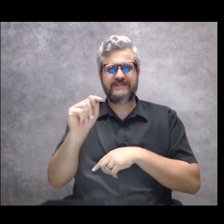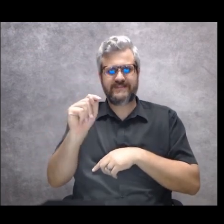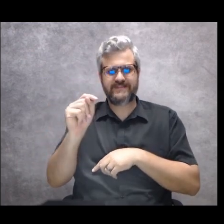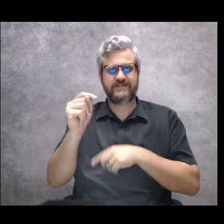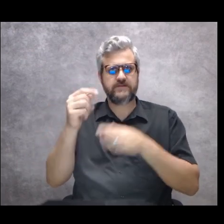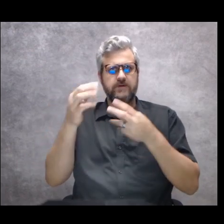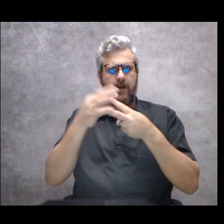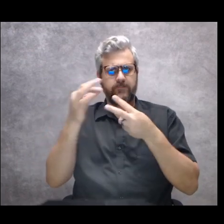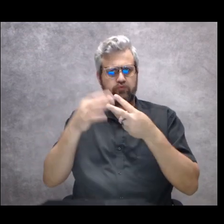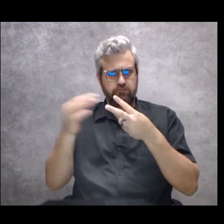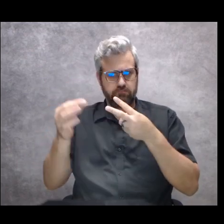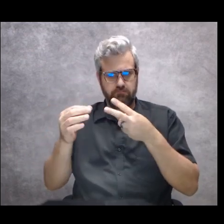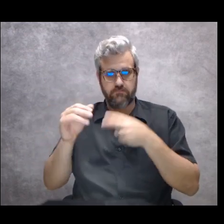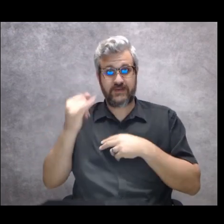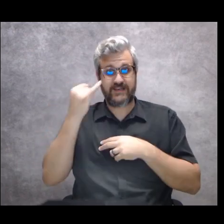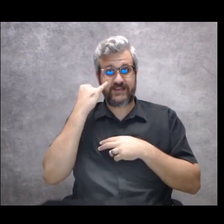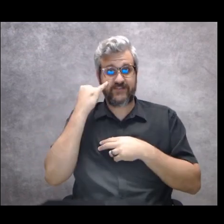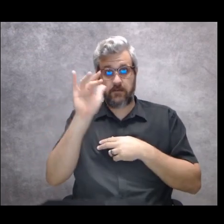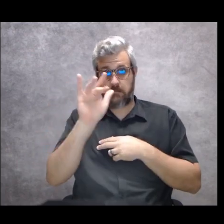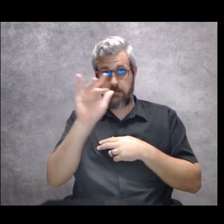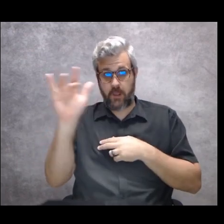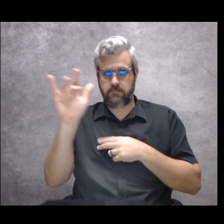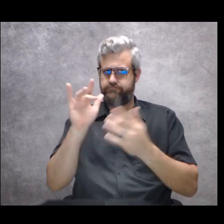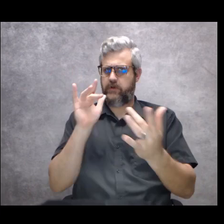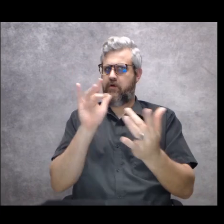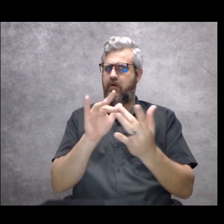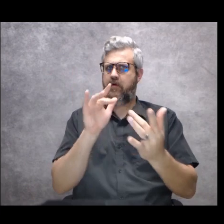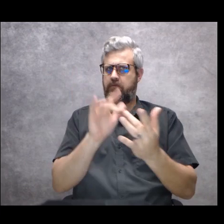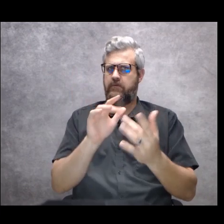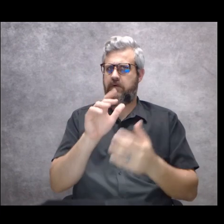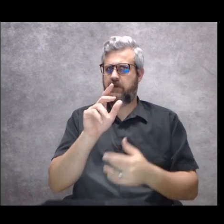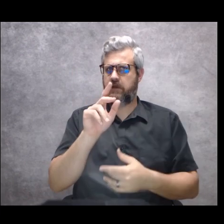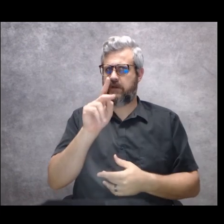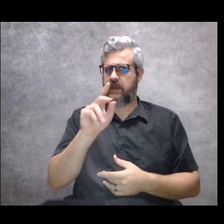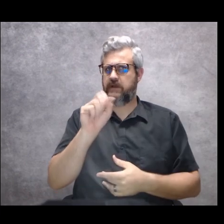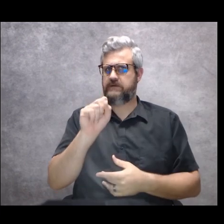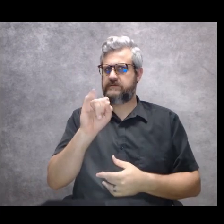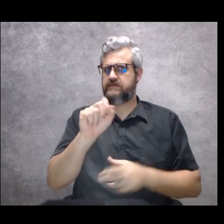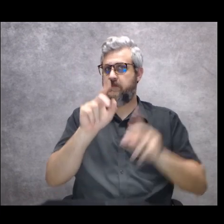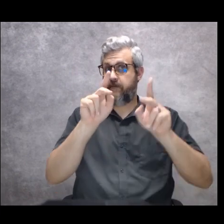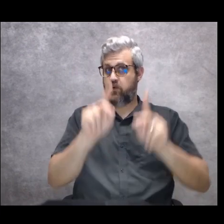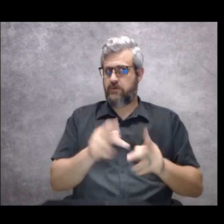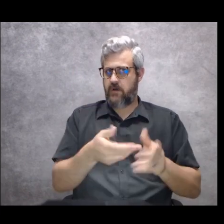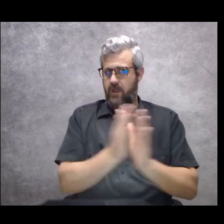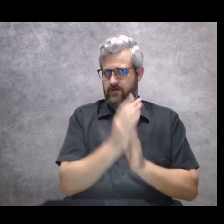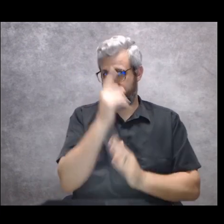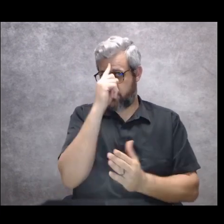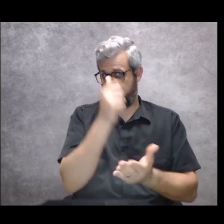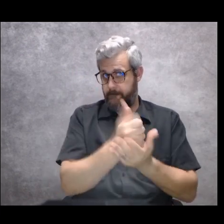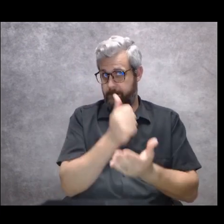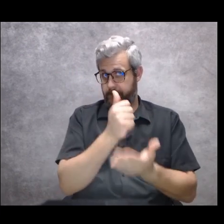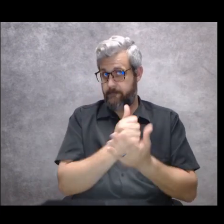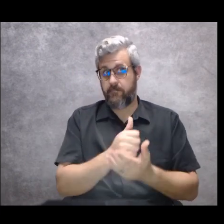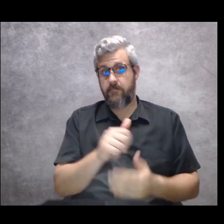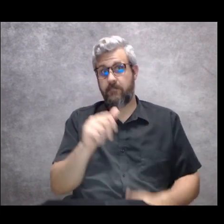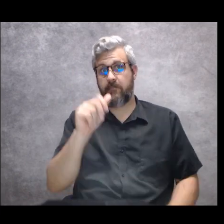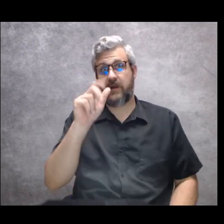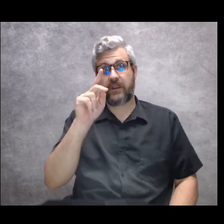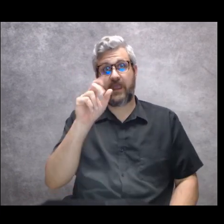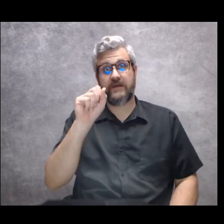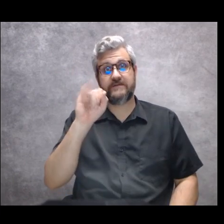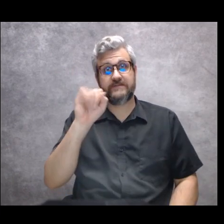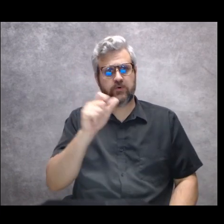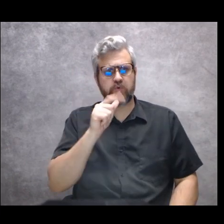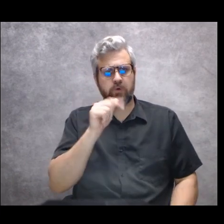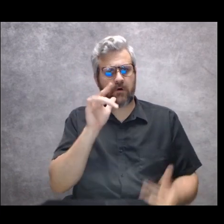it is blank, contact your cases person for assistance. All cases contacts for each district are listed in the